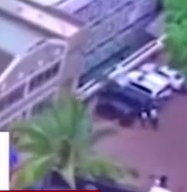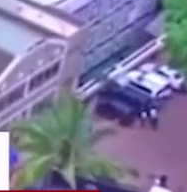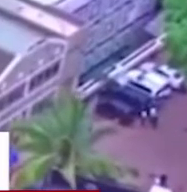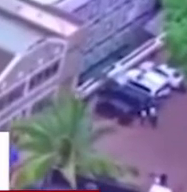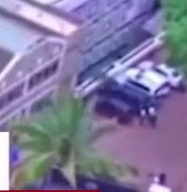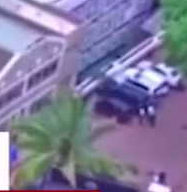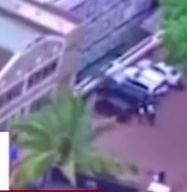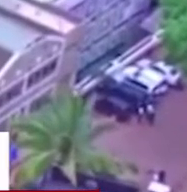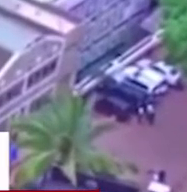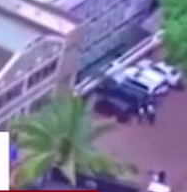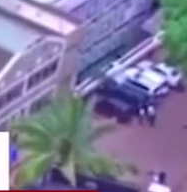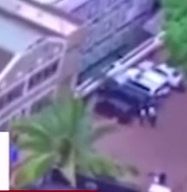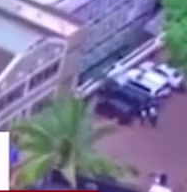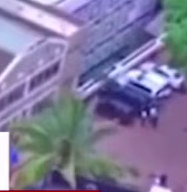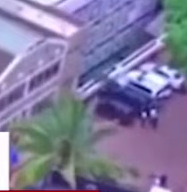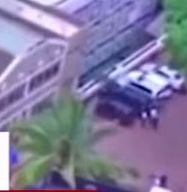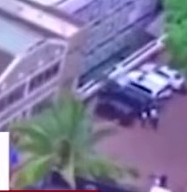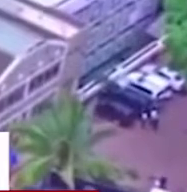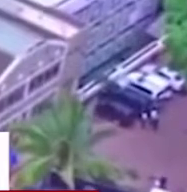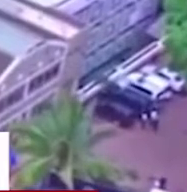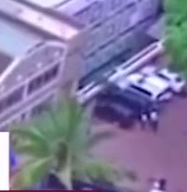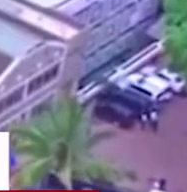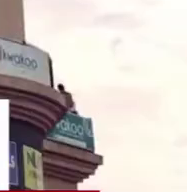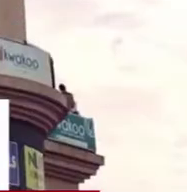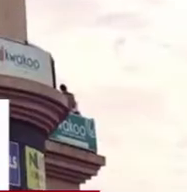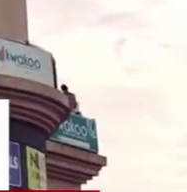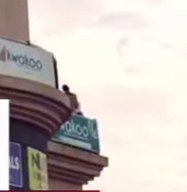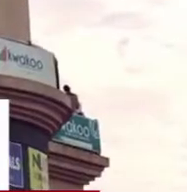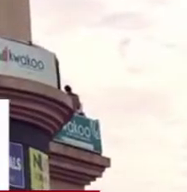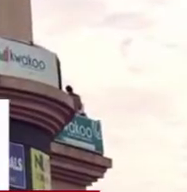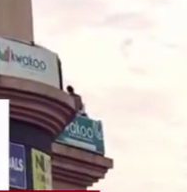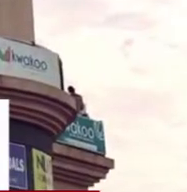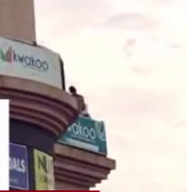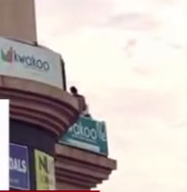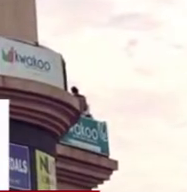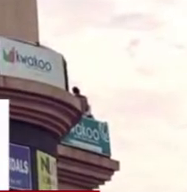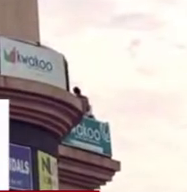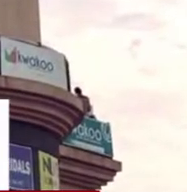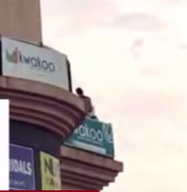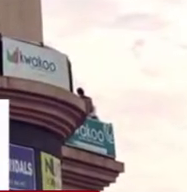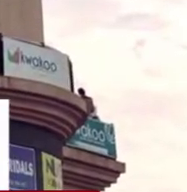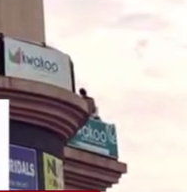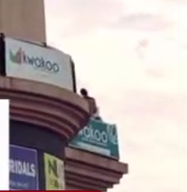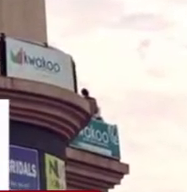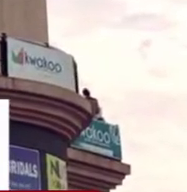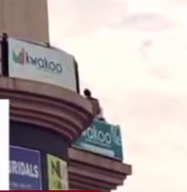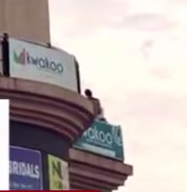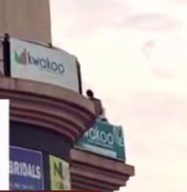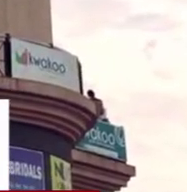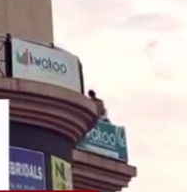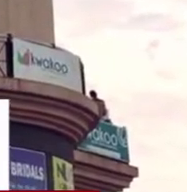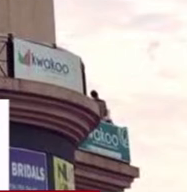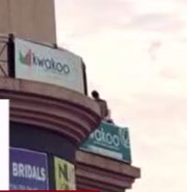Road, Conrad Plaza, 2nd floor. We also have a branch in Barara. Or call us on